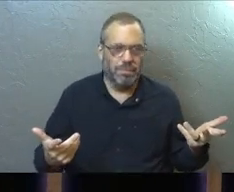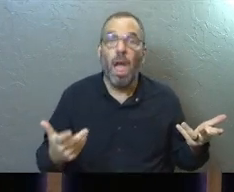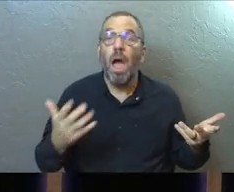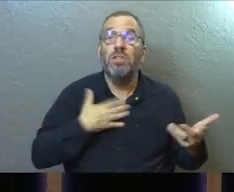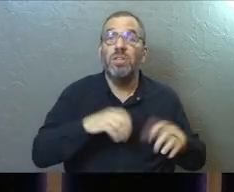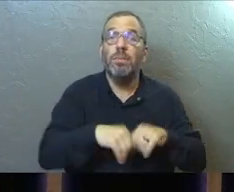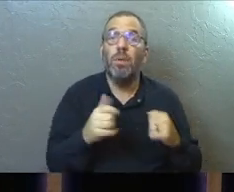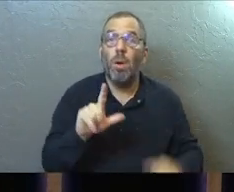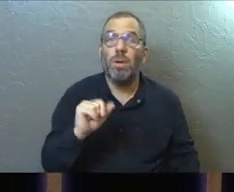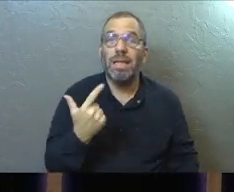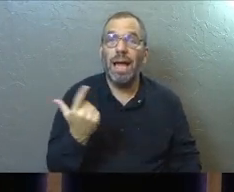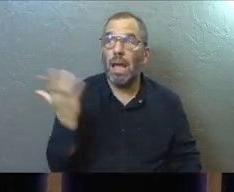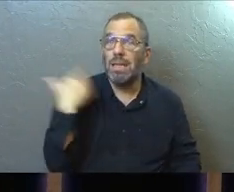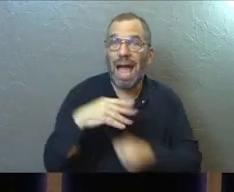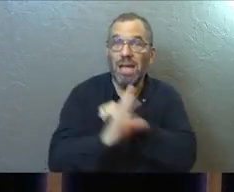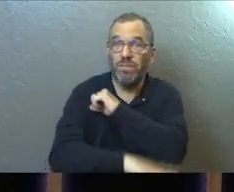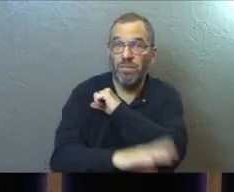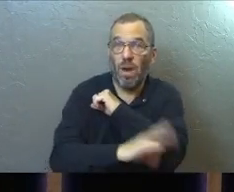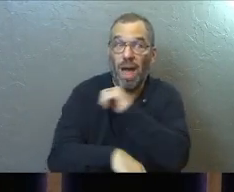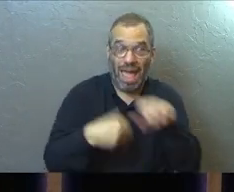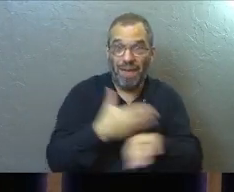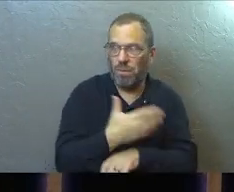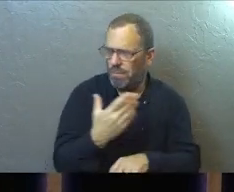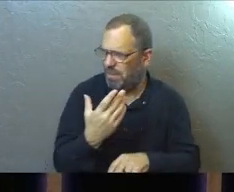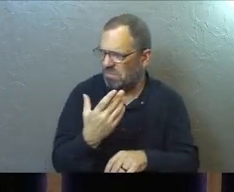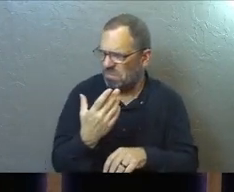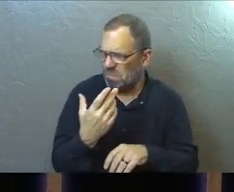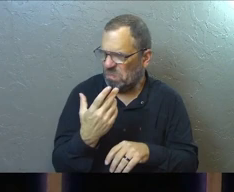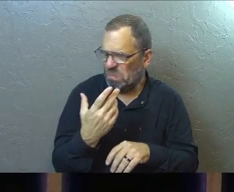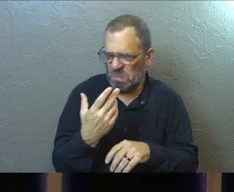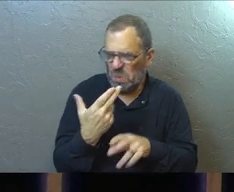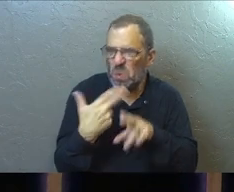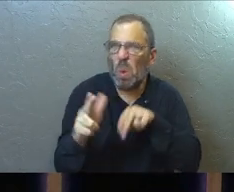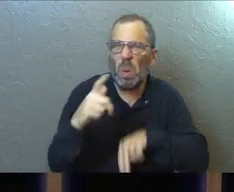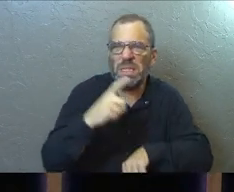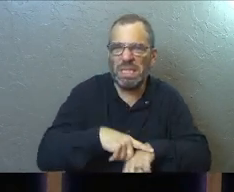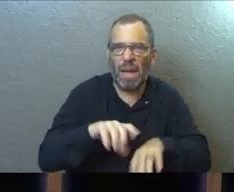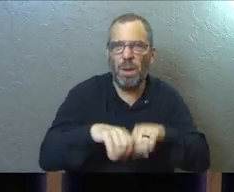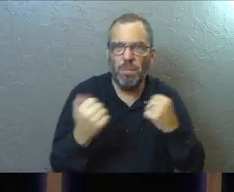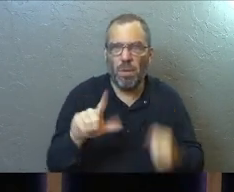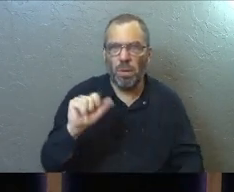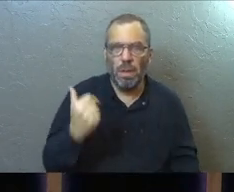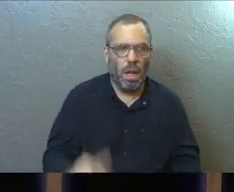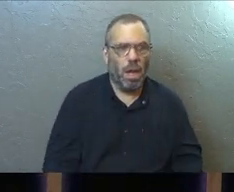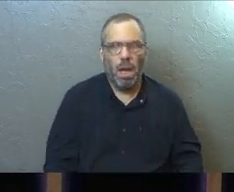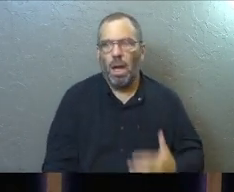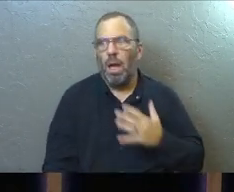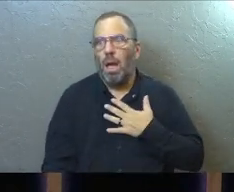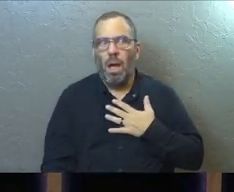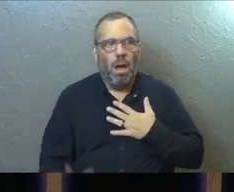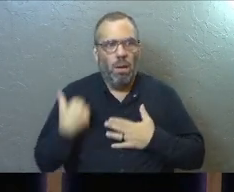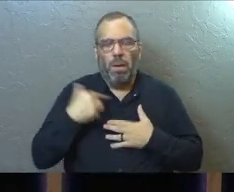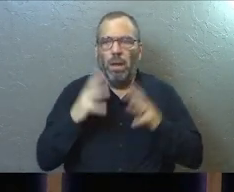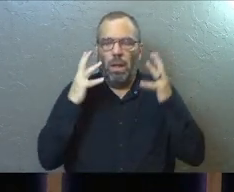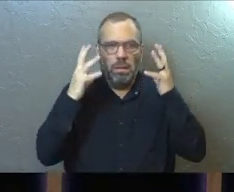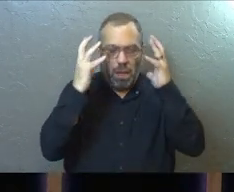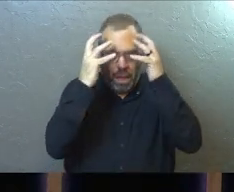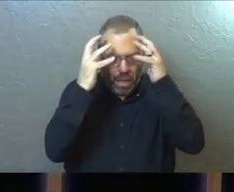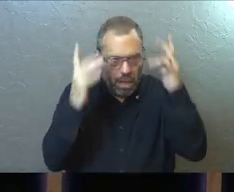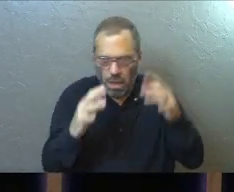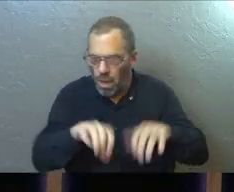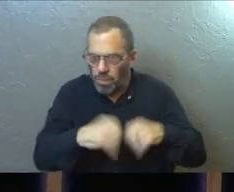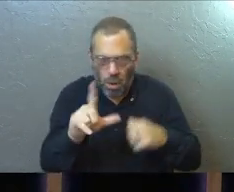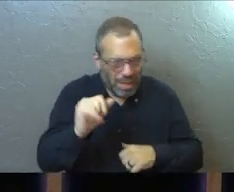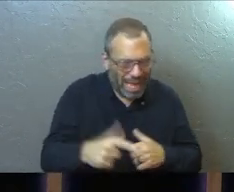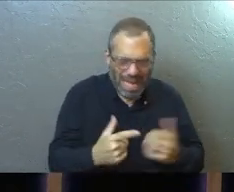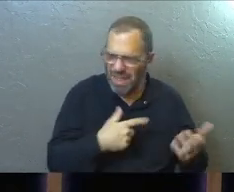She broke her leg last fall also after we'd had her for a little while. And I mean, we were just basket cases about it. And